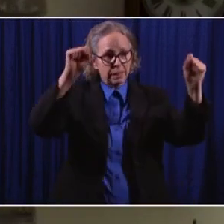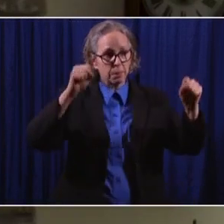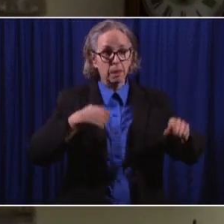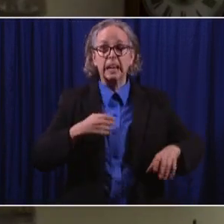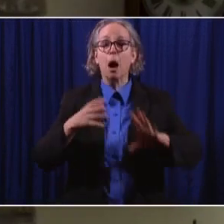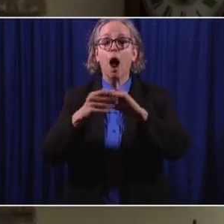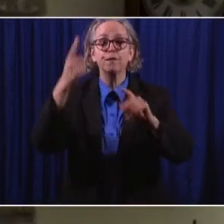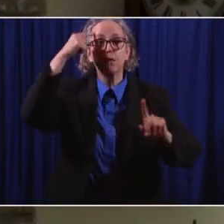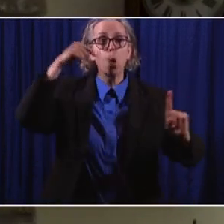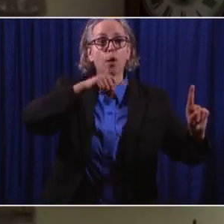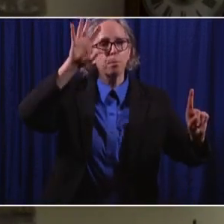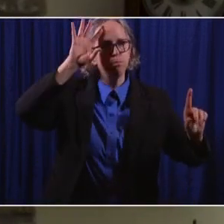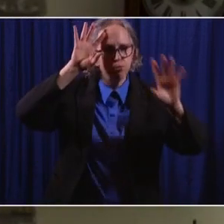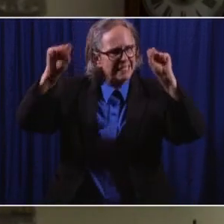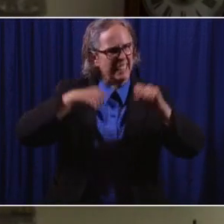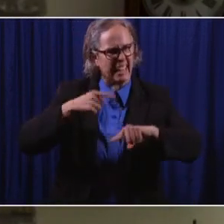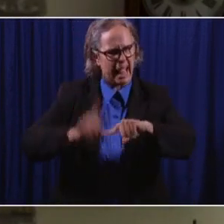that